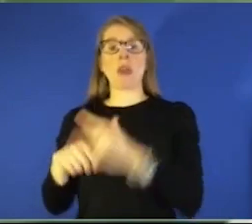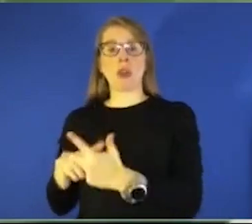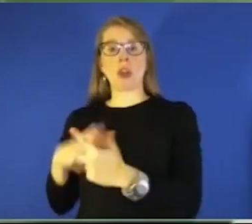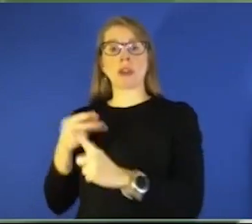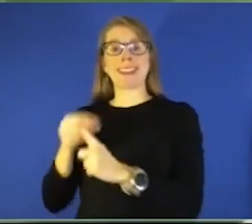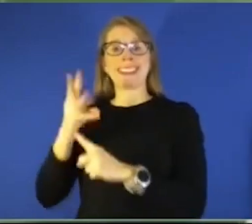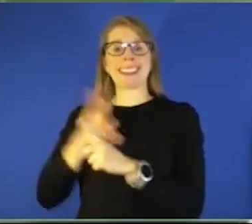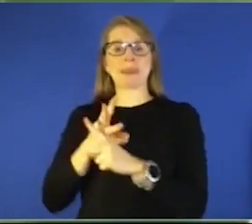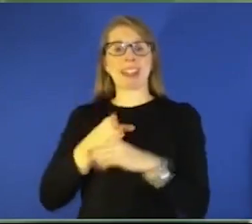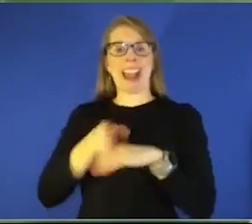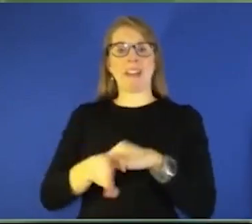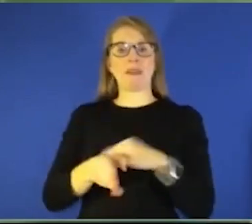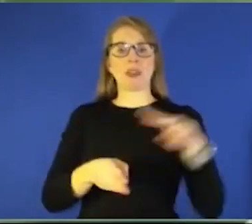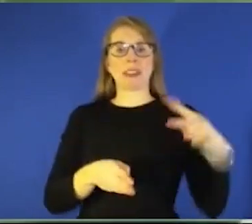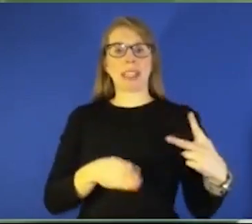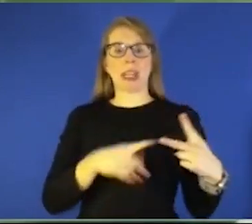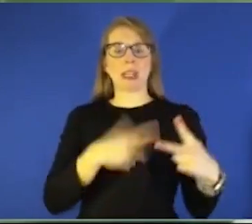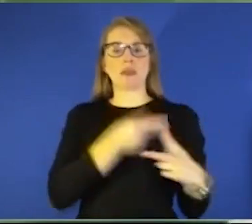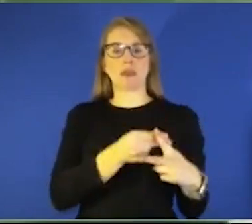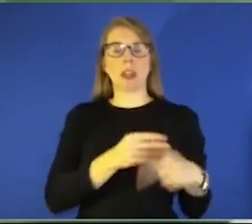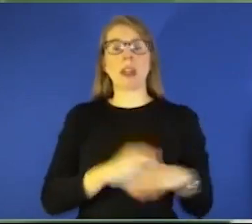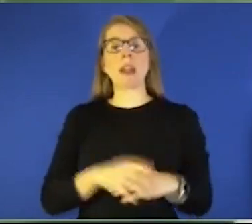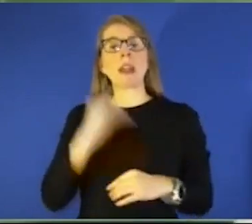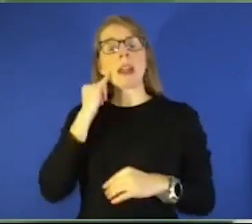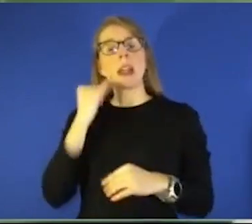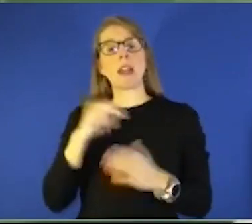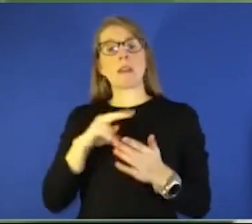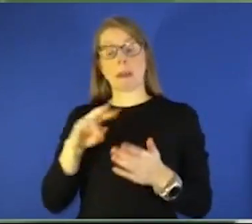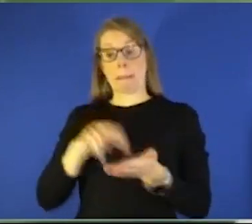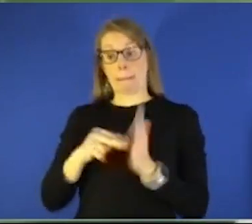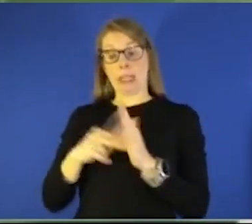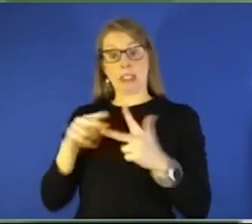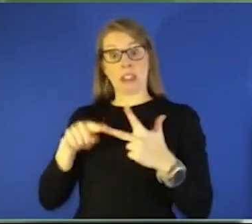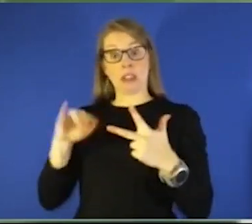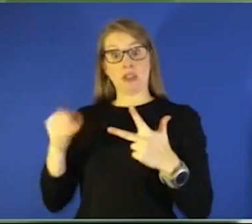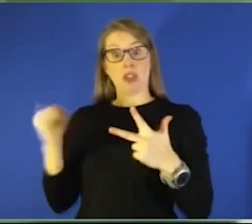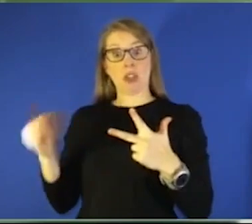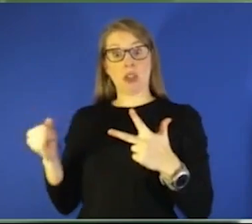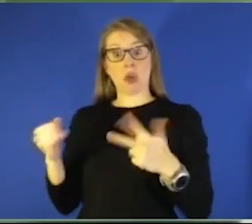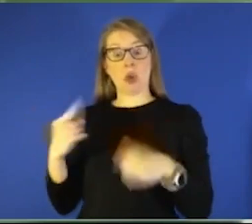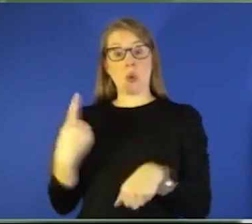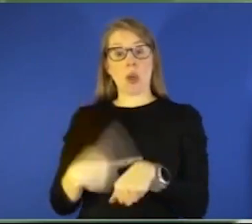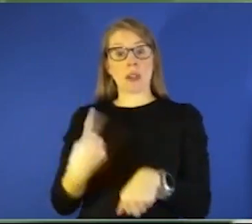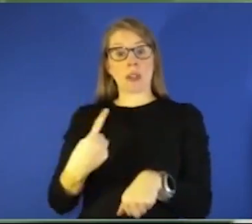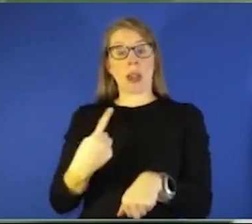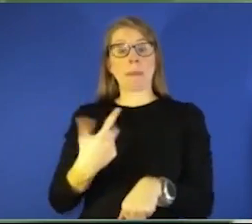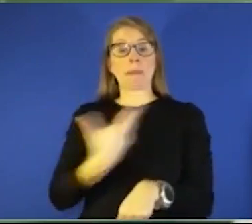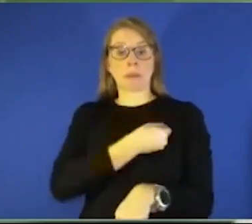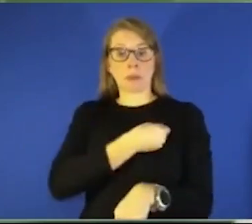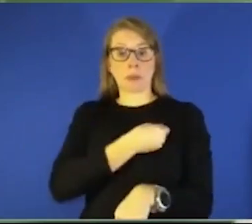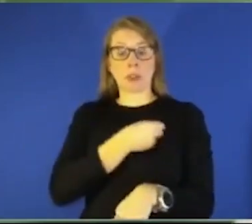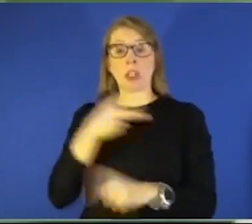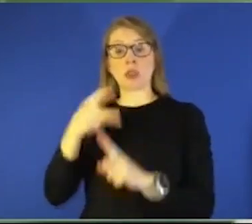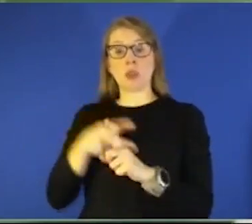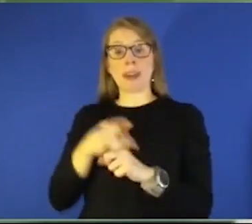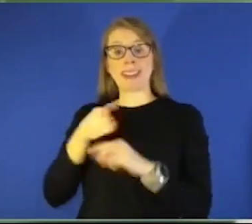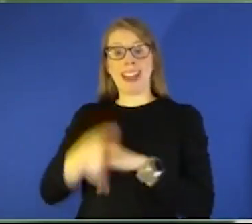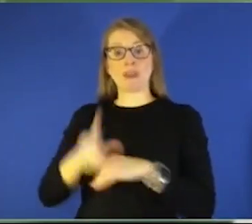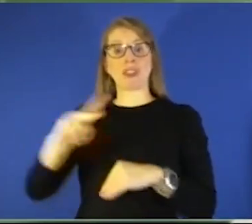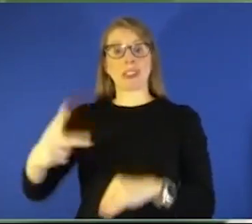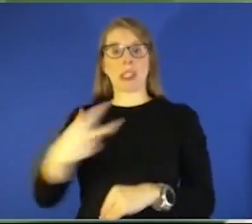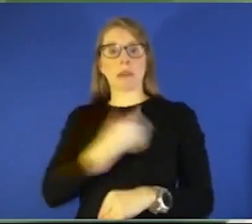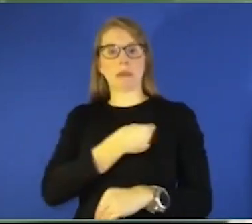months after the 2nd shot. If you're talking about J&J, it's 2 shots, taking the 2nd shot 2 months after the 1st